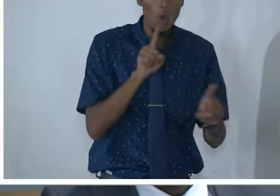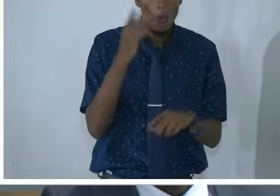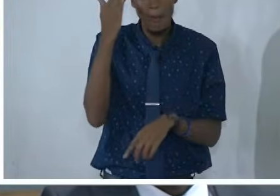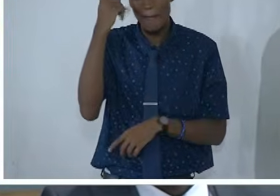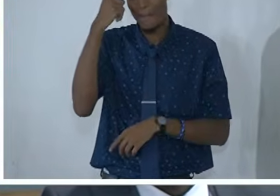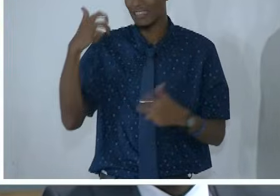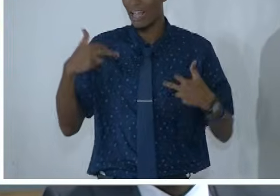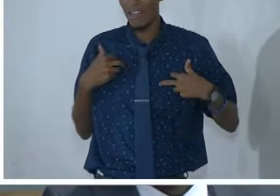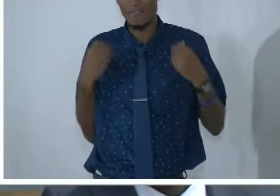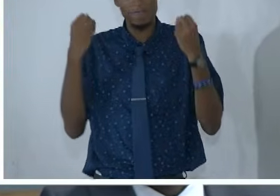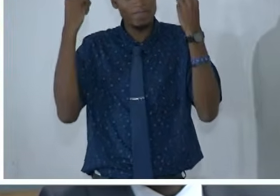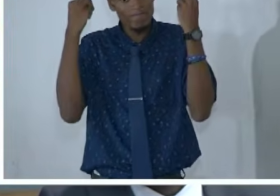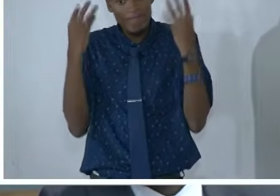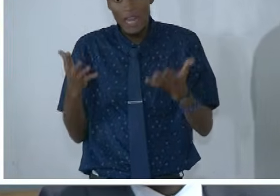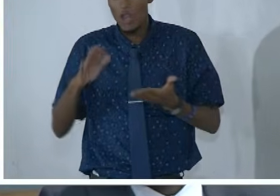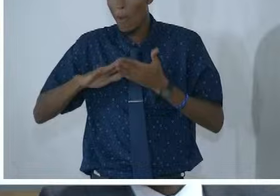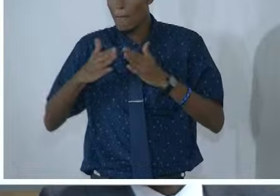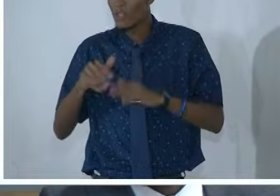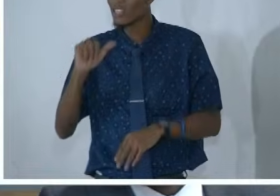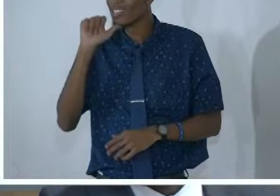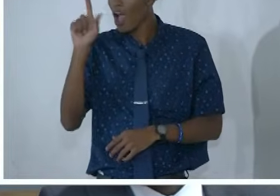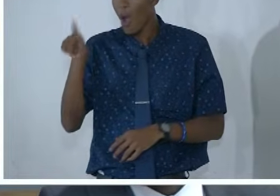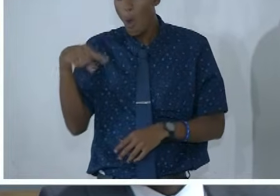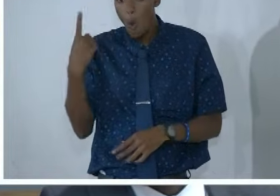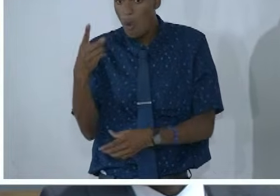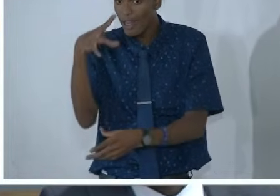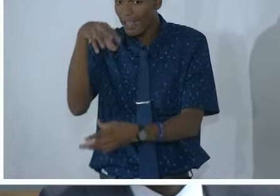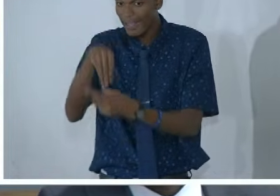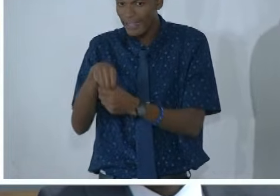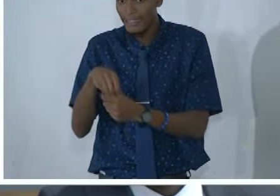several communities, not only in